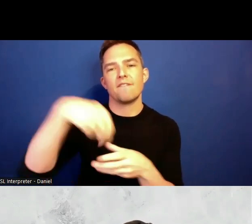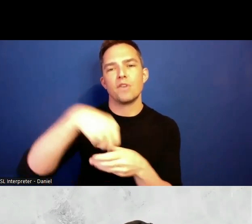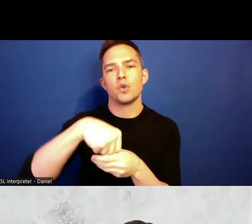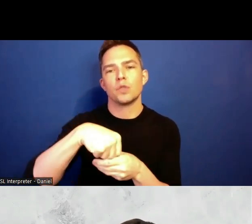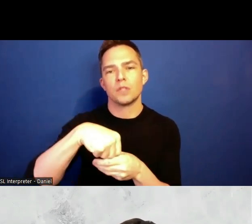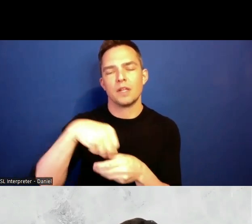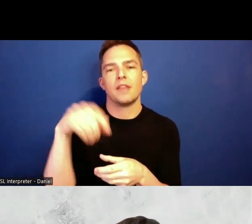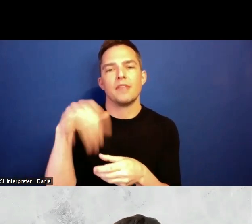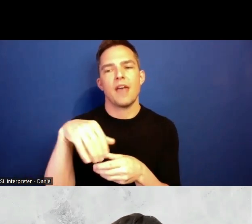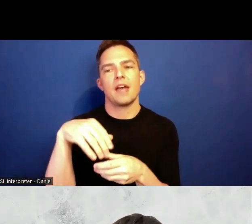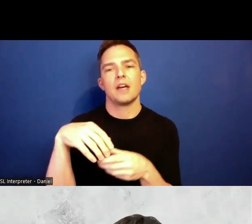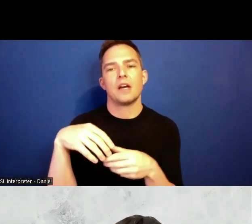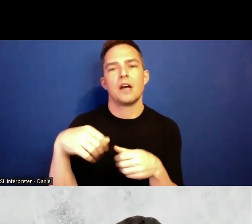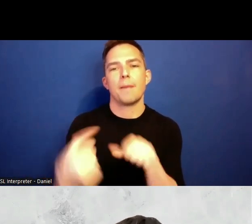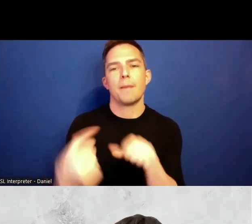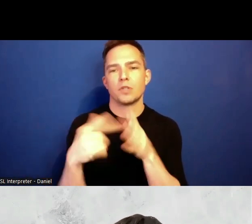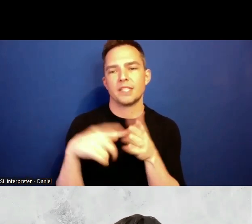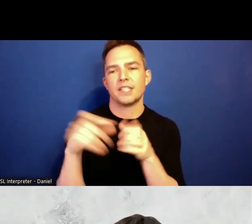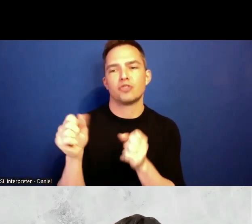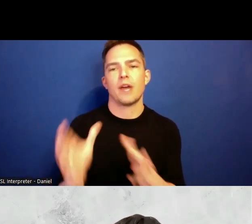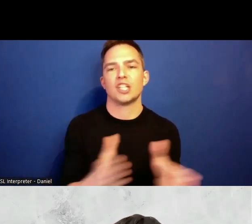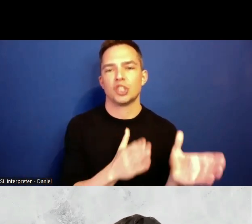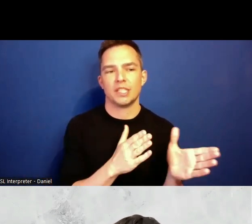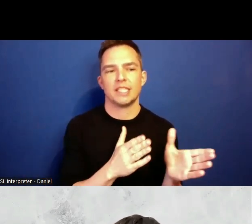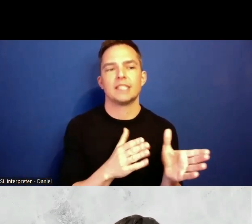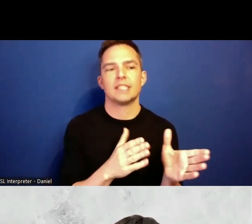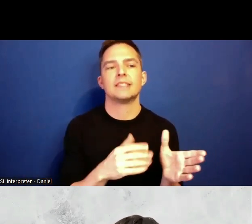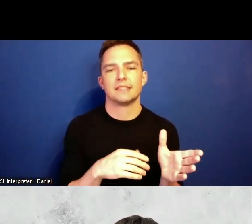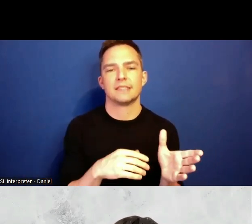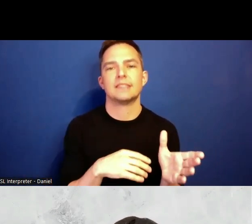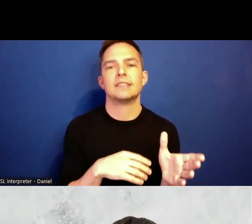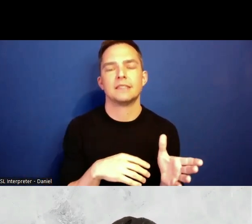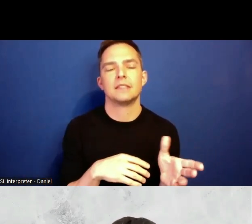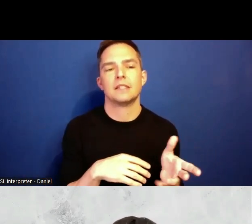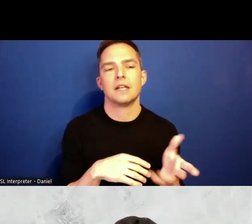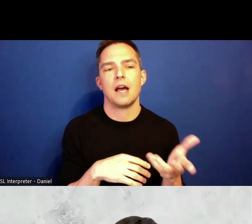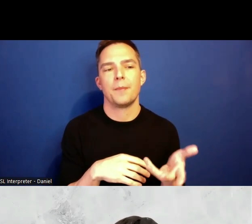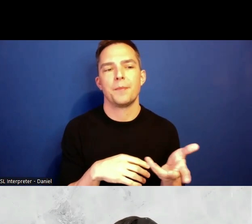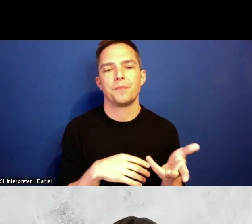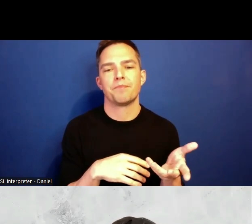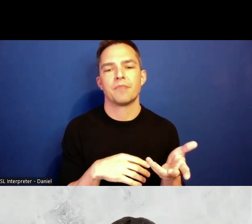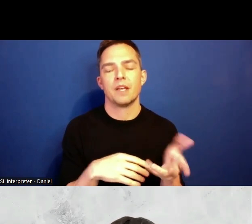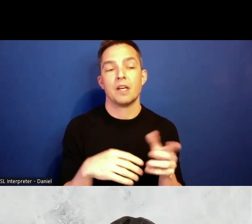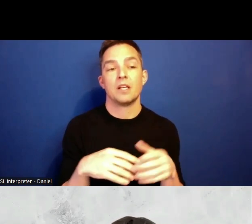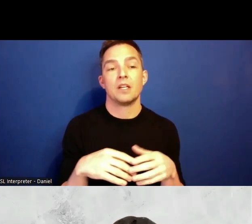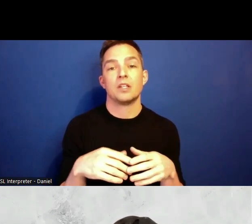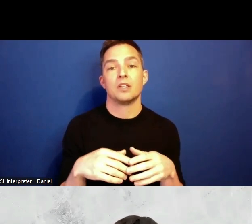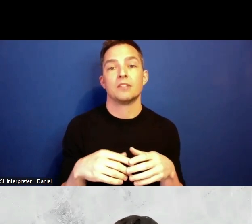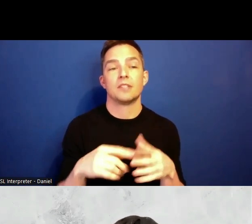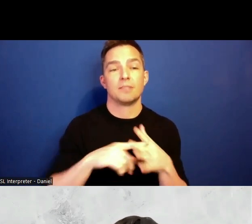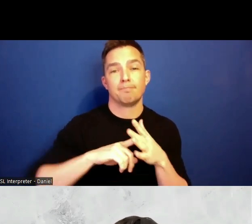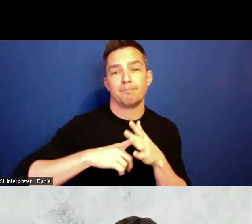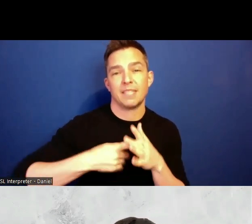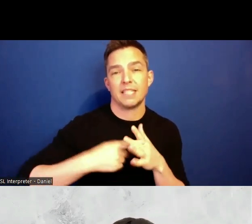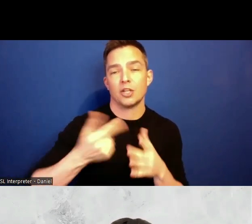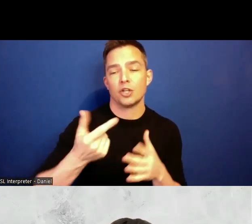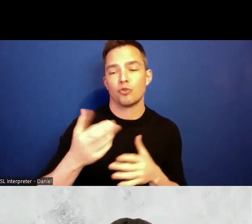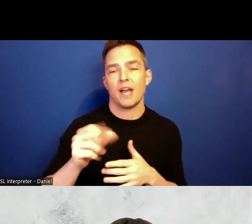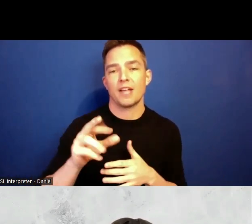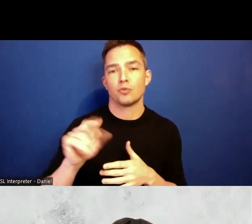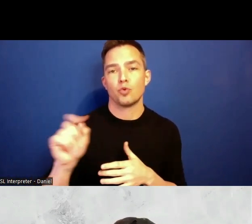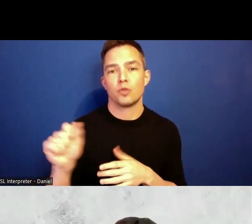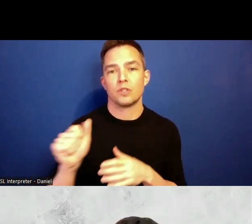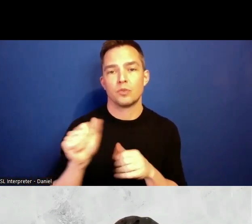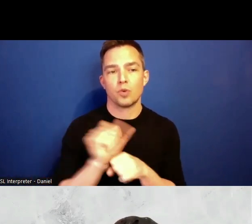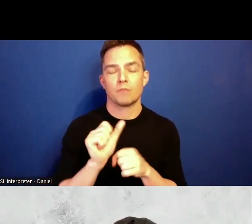those strategies in this work here. We know that grassroots work is super important, and